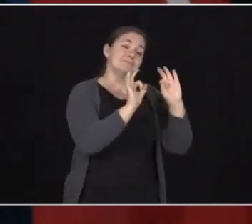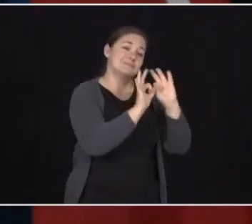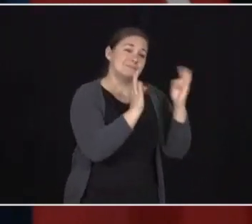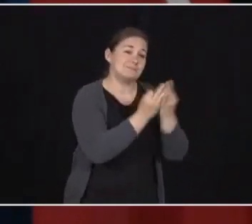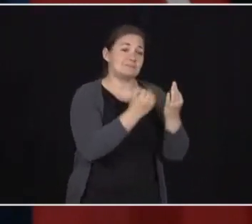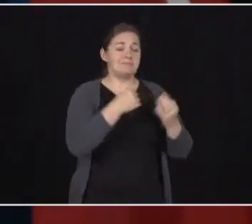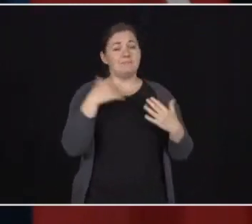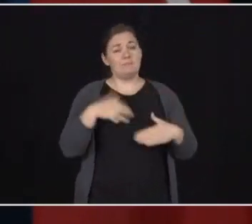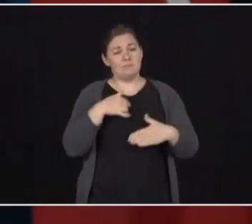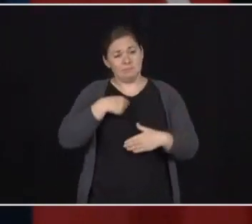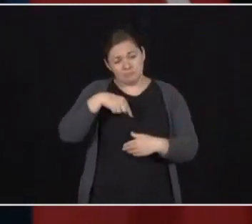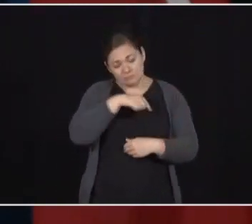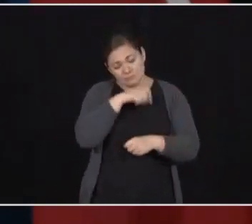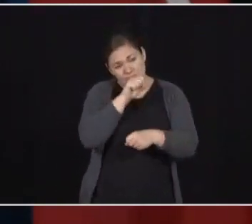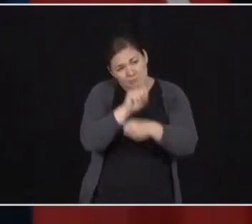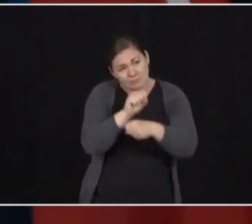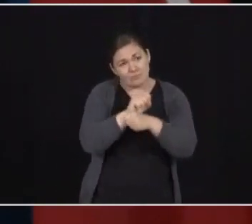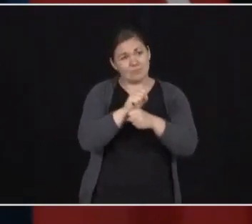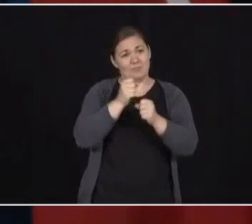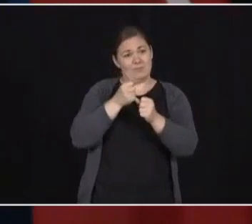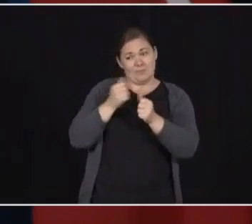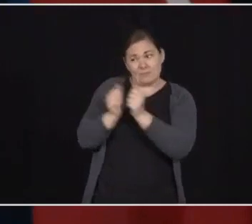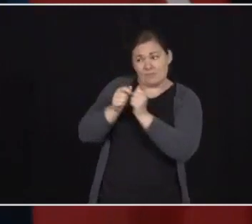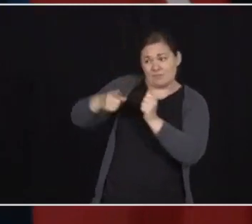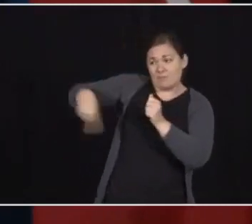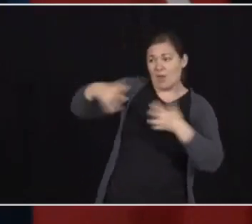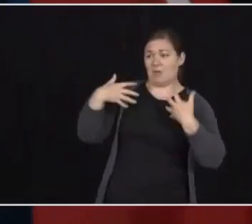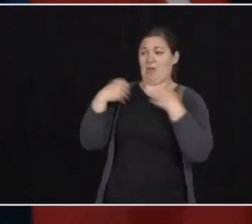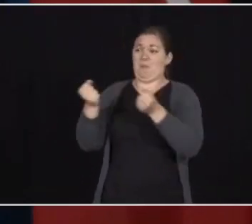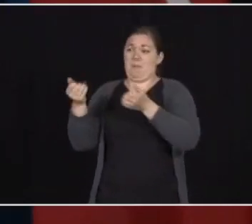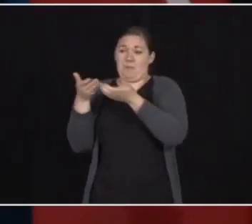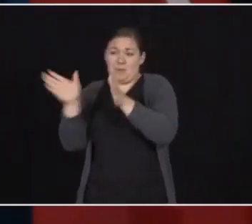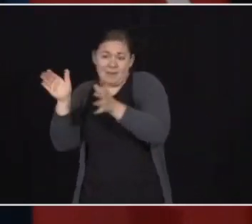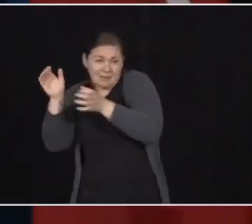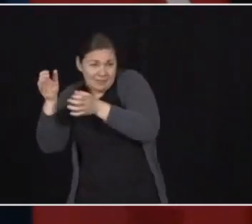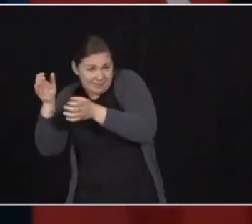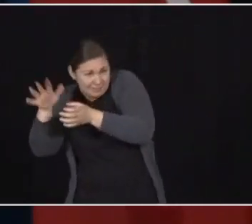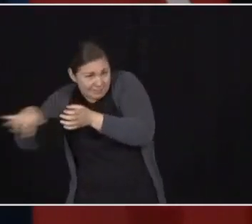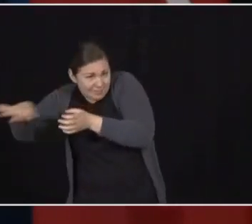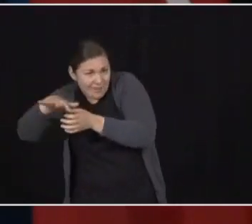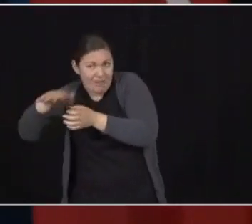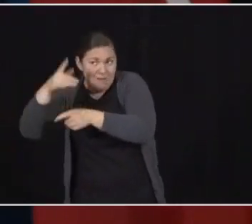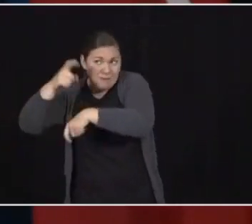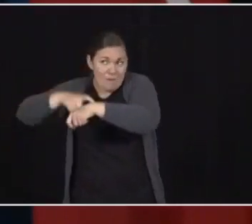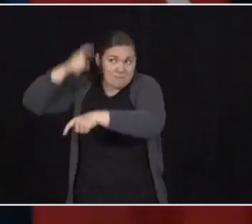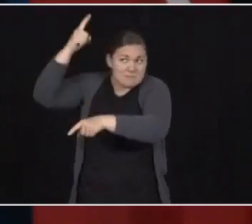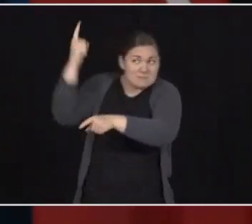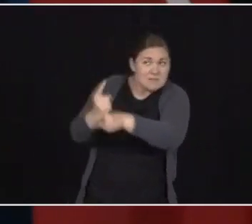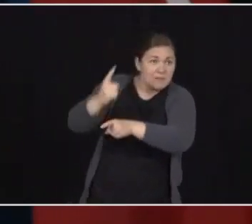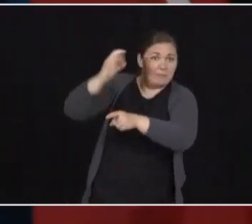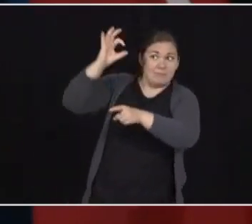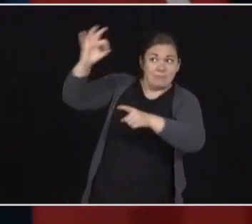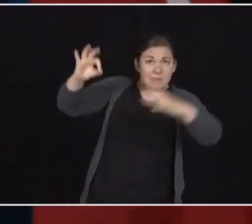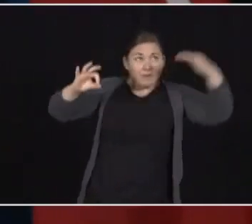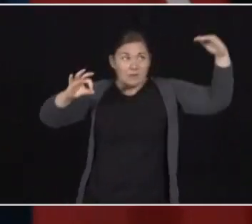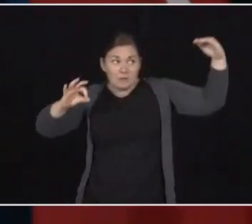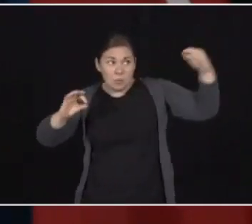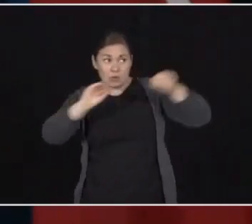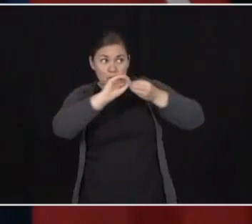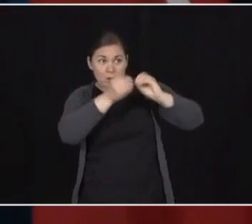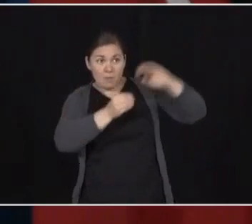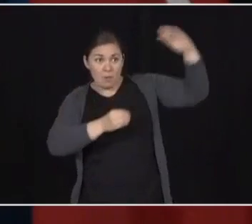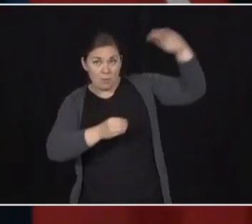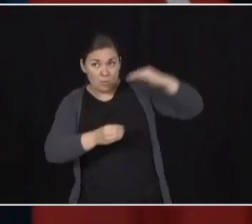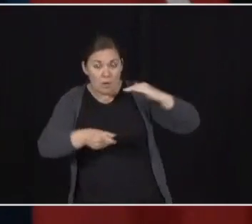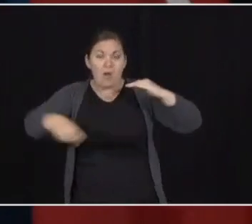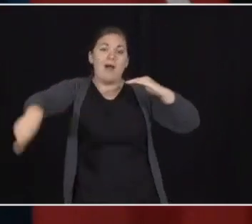hard with public health on this to see when there's a time that we can let people go in and see their loved ones.